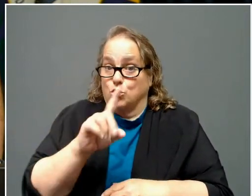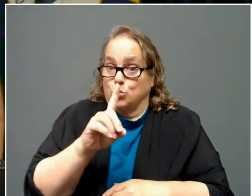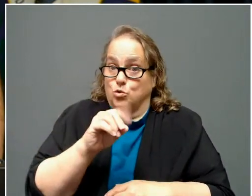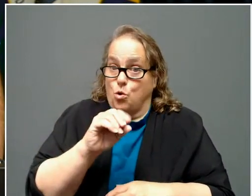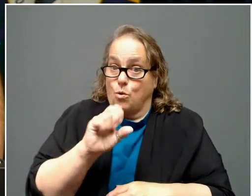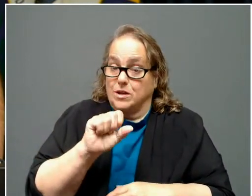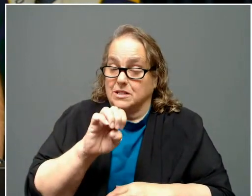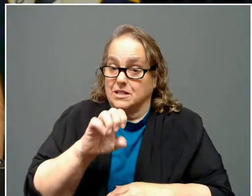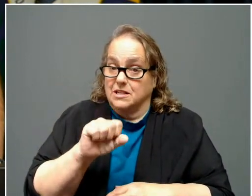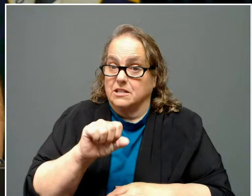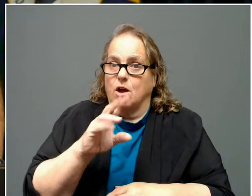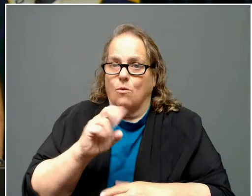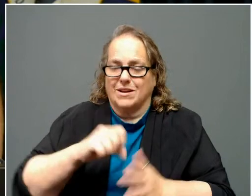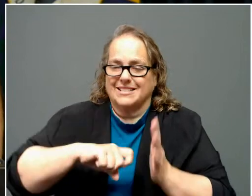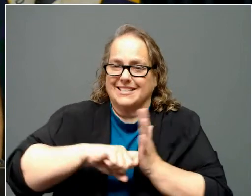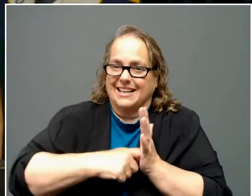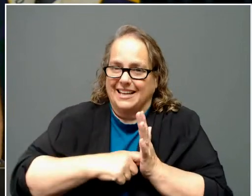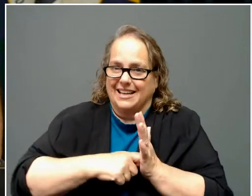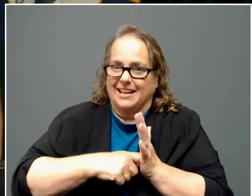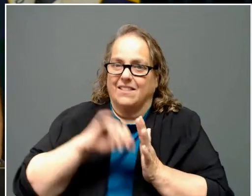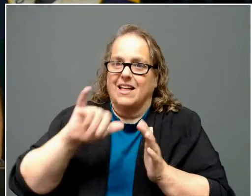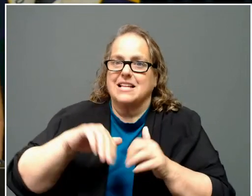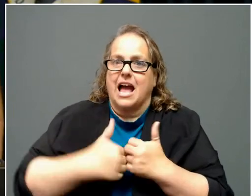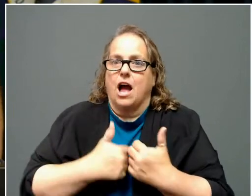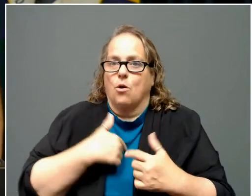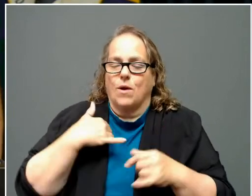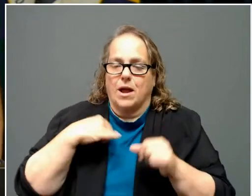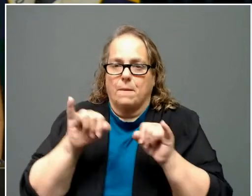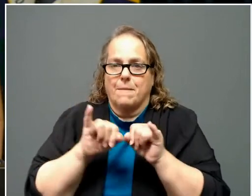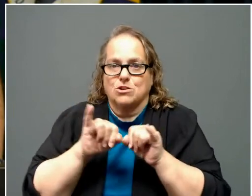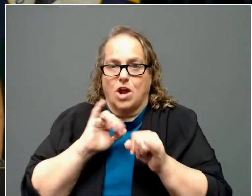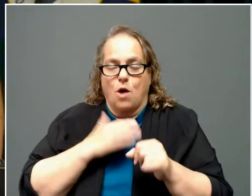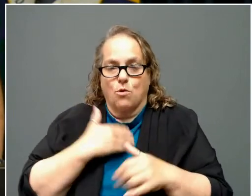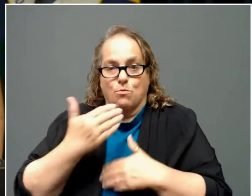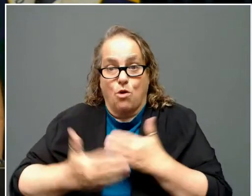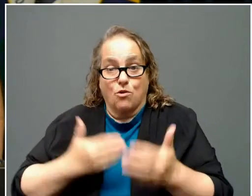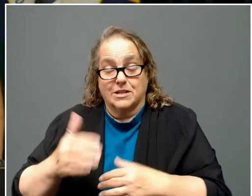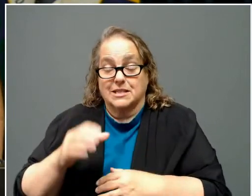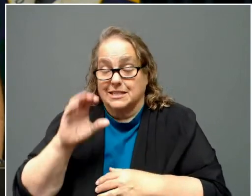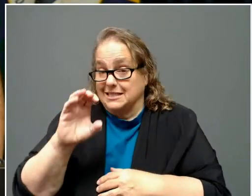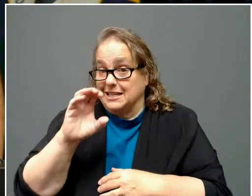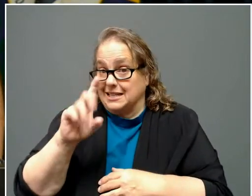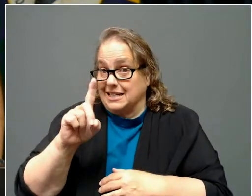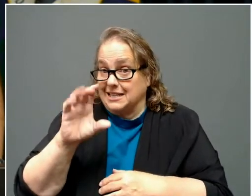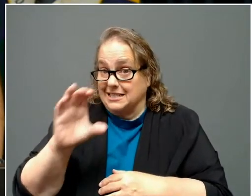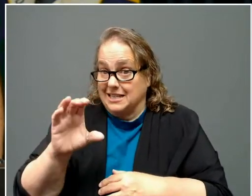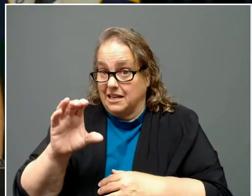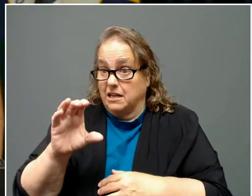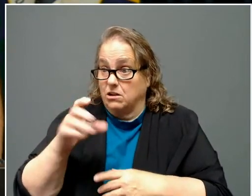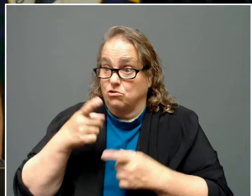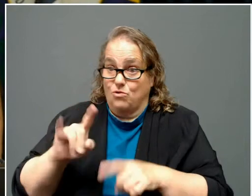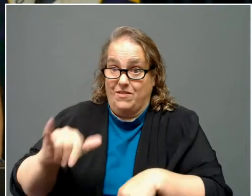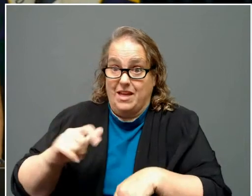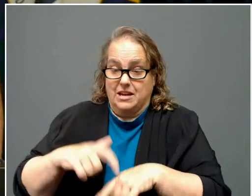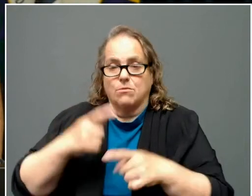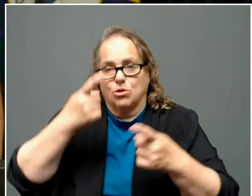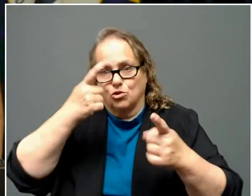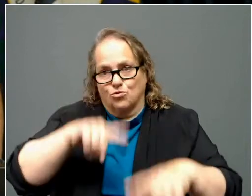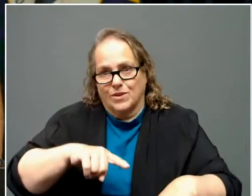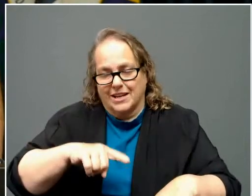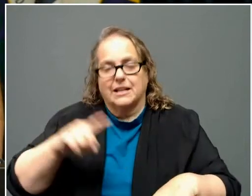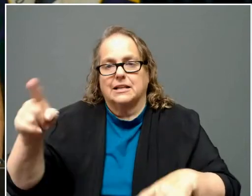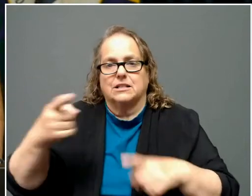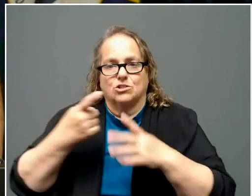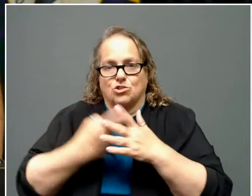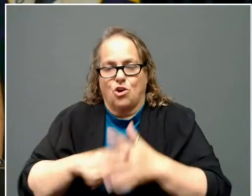what was key. And that's how we should measure our progress. The CDC in time agreed with us and started breaking out the